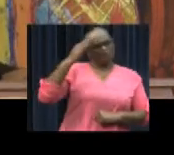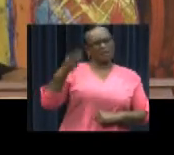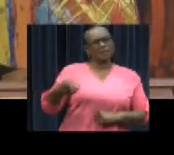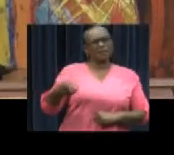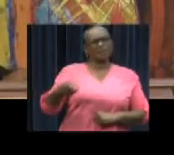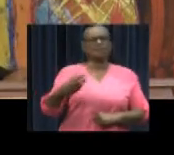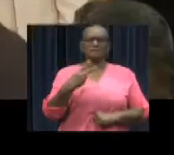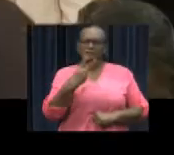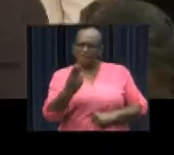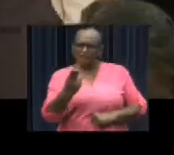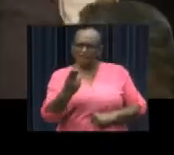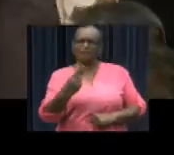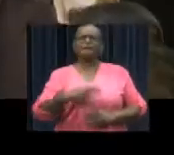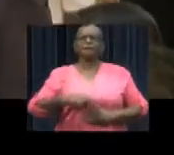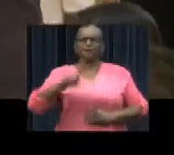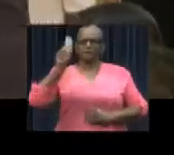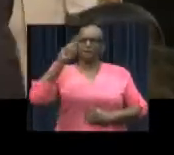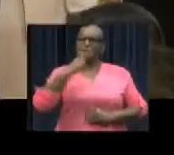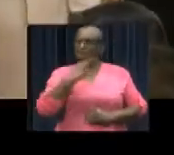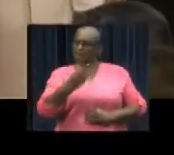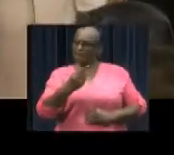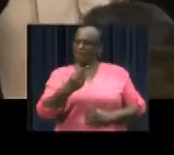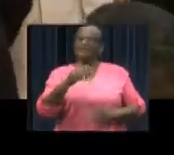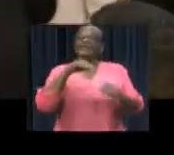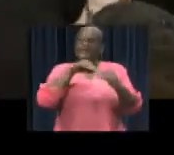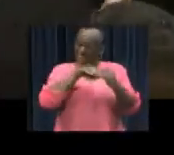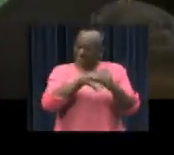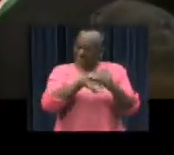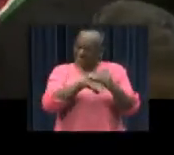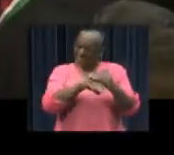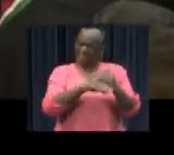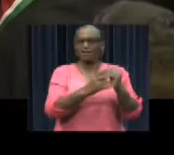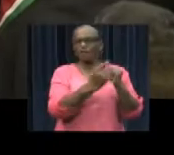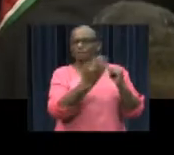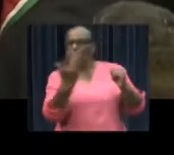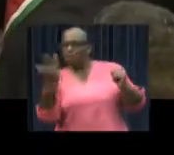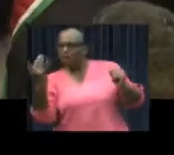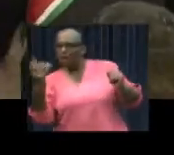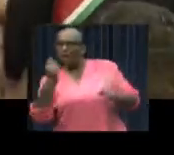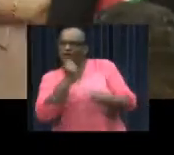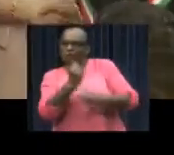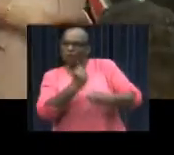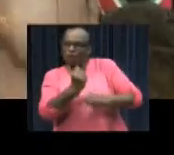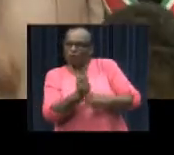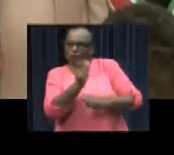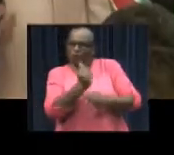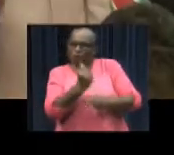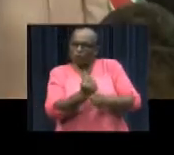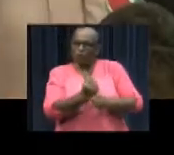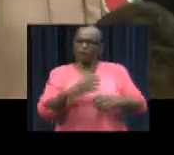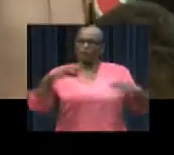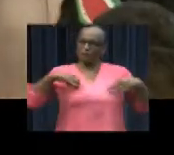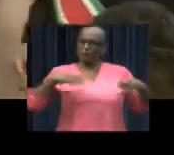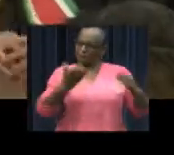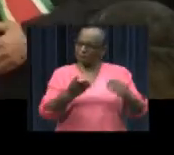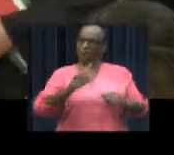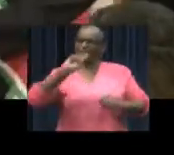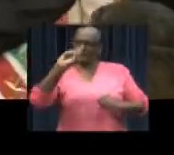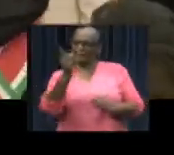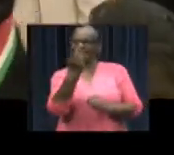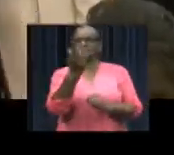director. He indicates after his inauguration that he wants to fill in a number of